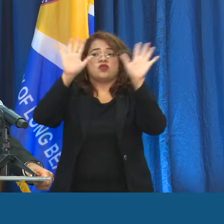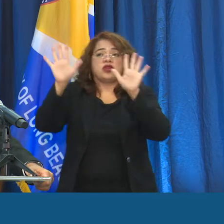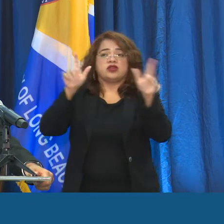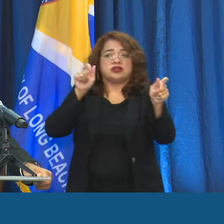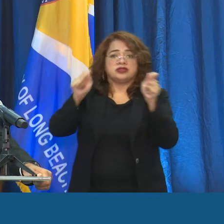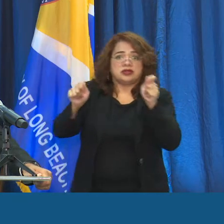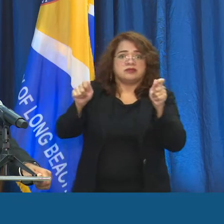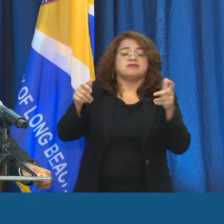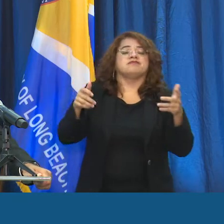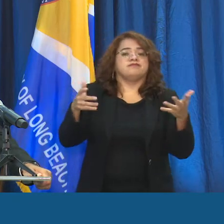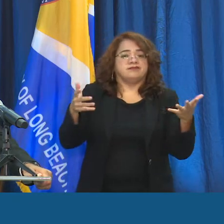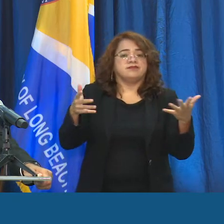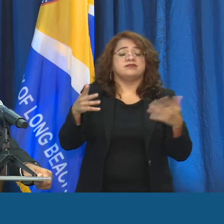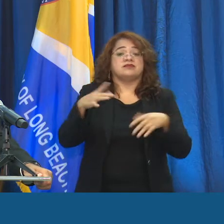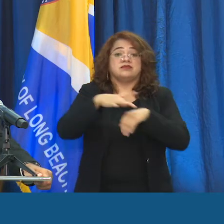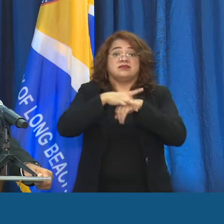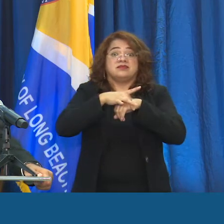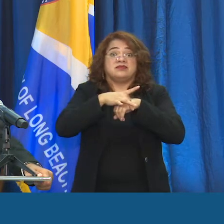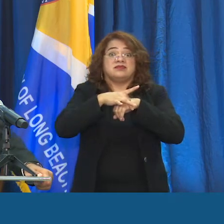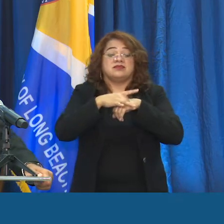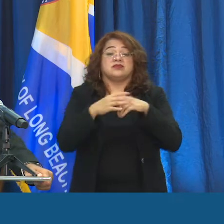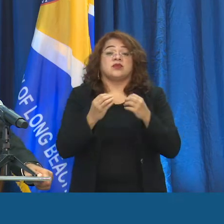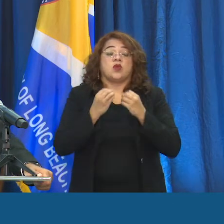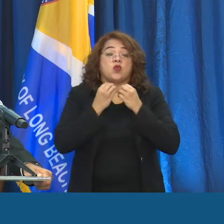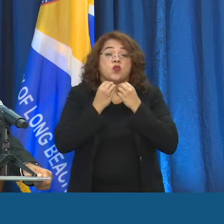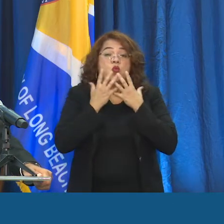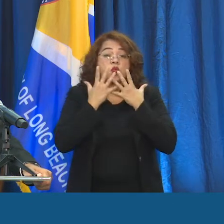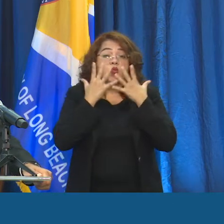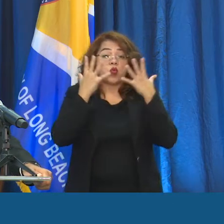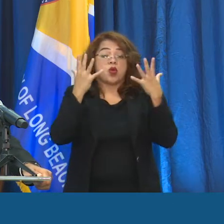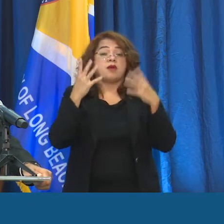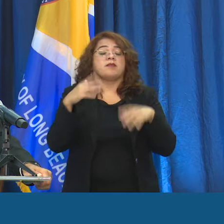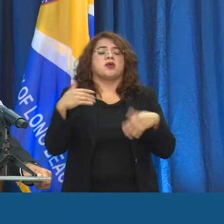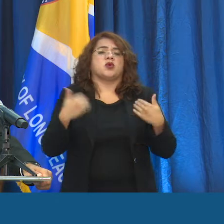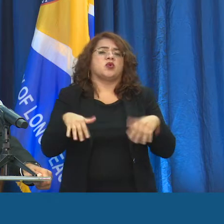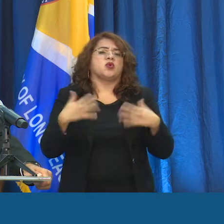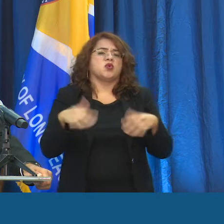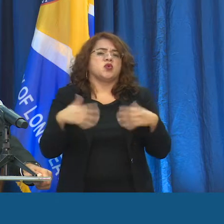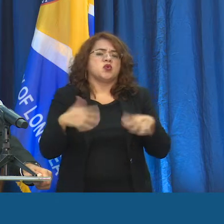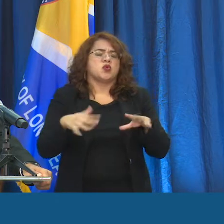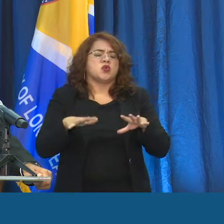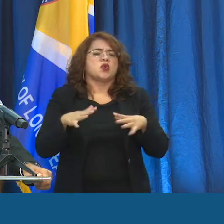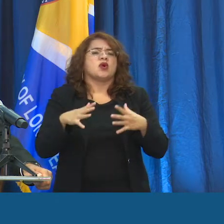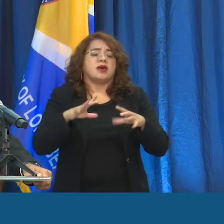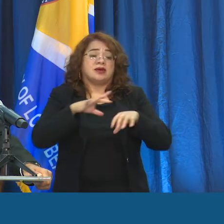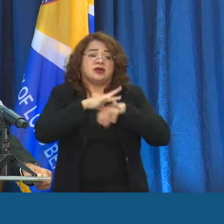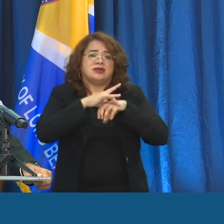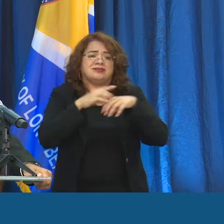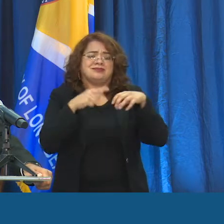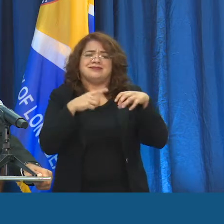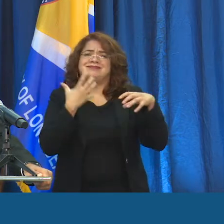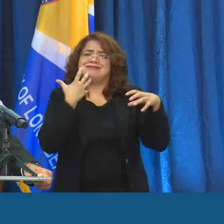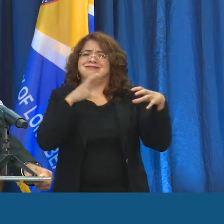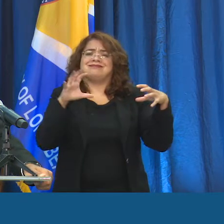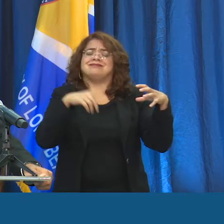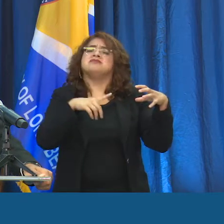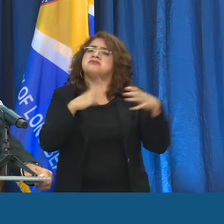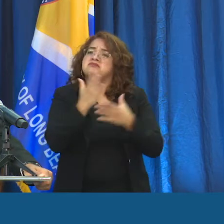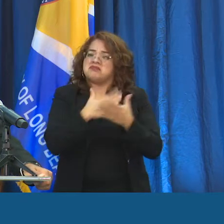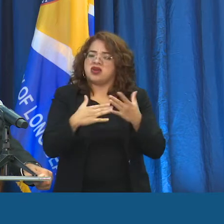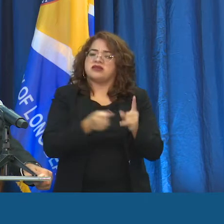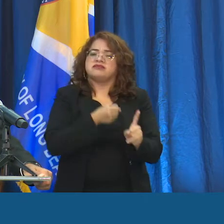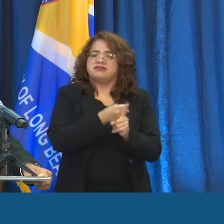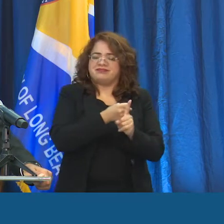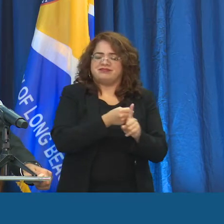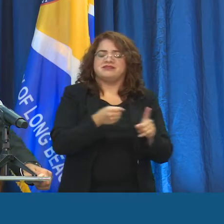warming is in the future the single biggest threat to not just our city but to the world. And so as part of this budget, I'm asking the city as part of